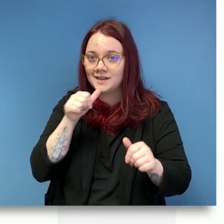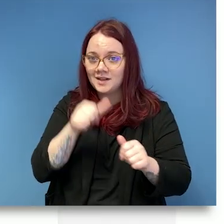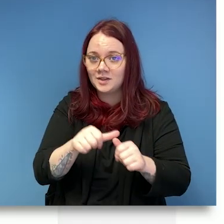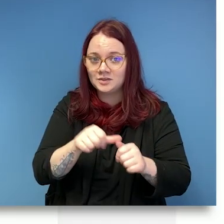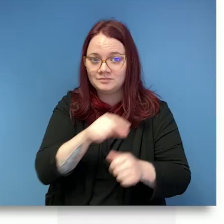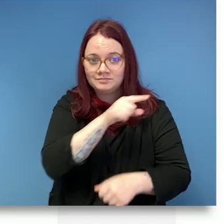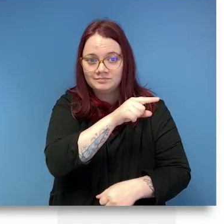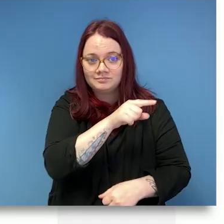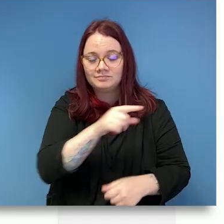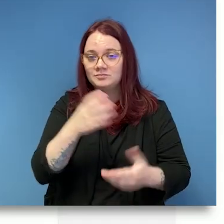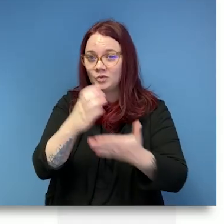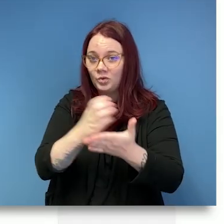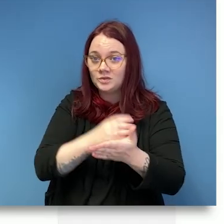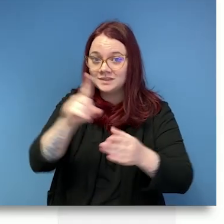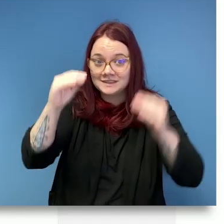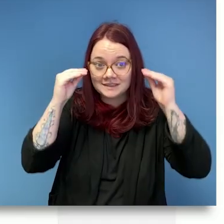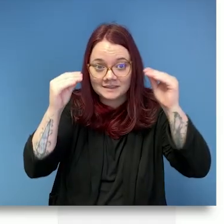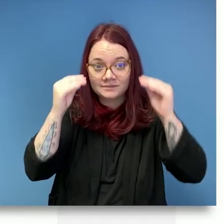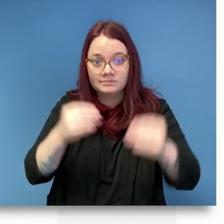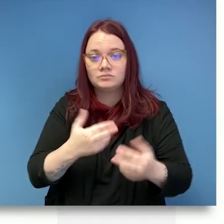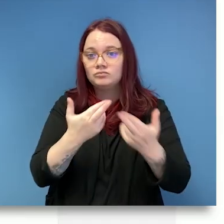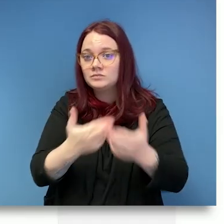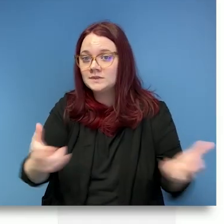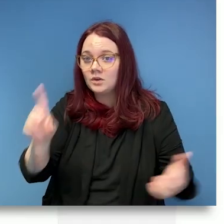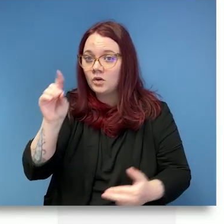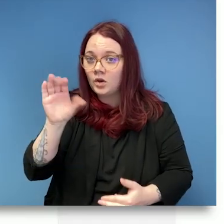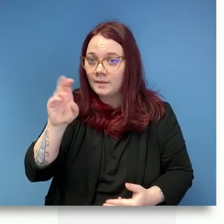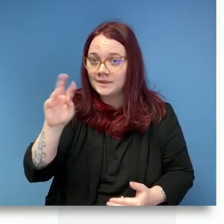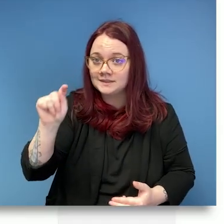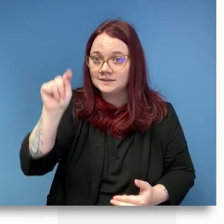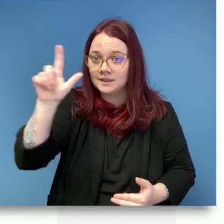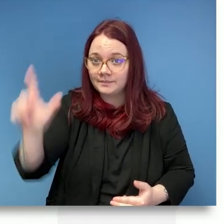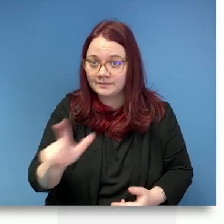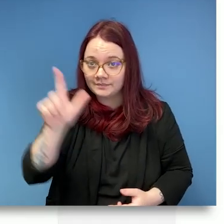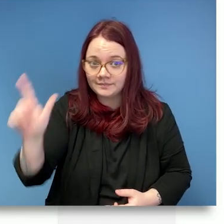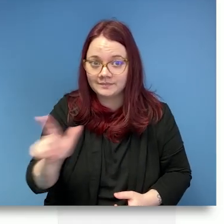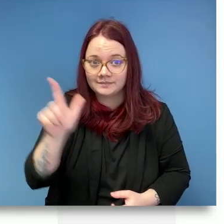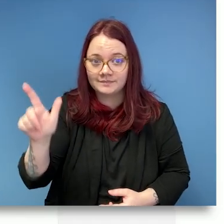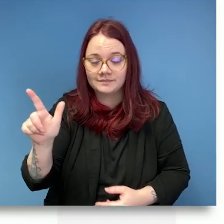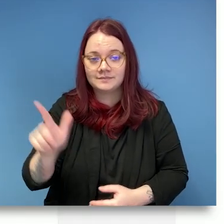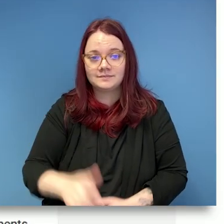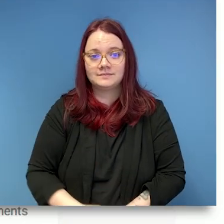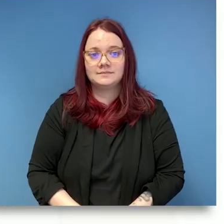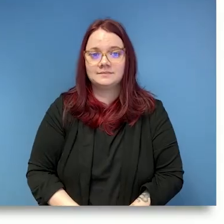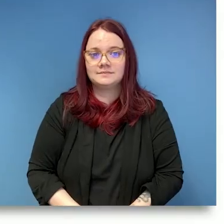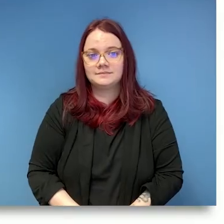the courses you teach, and a resource document library.